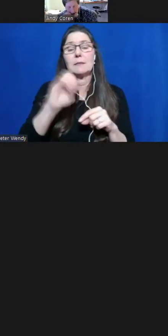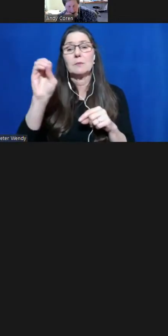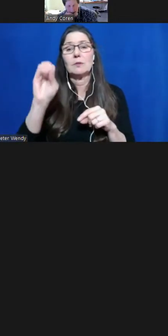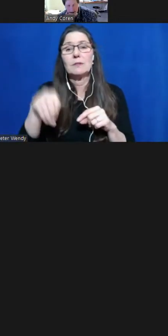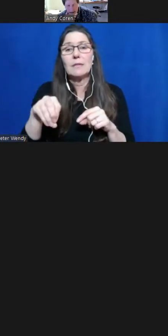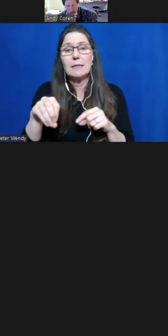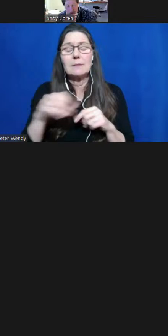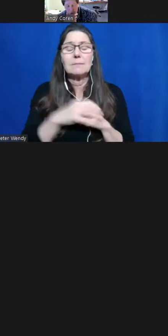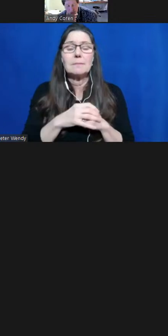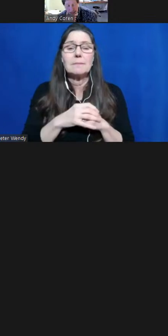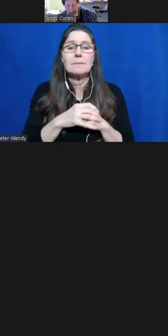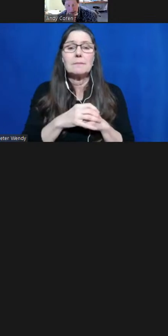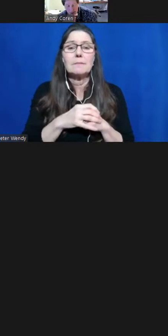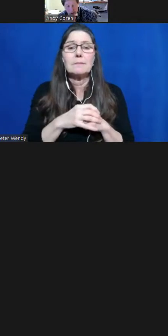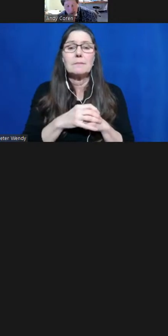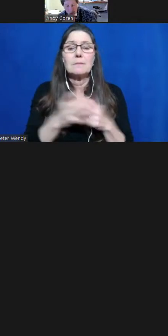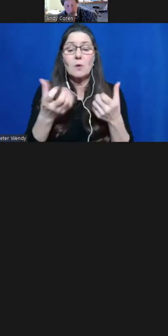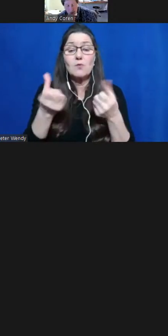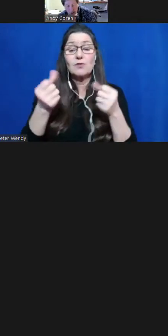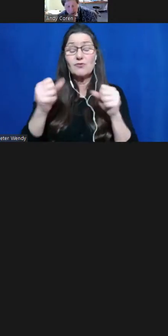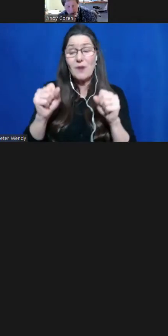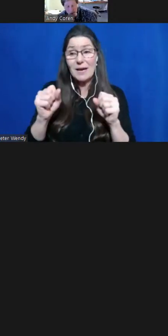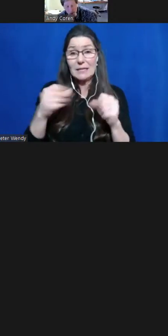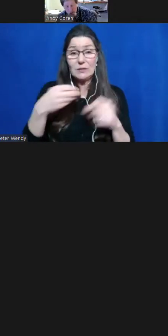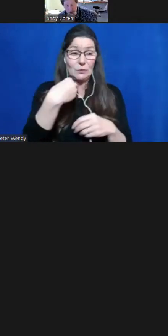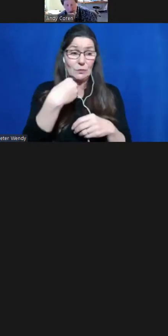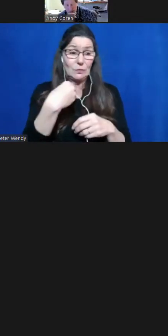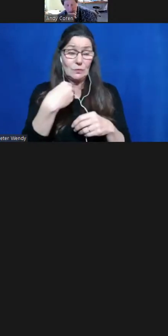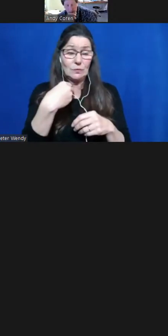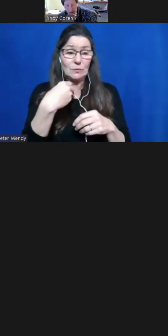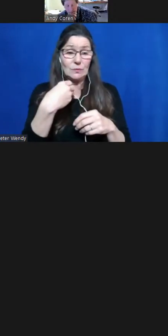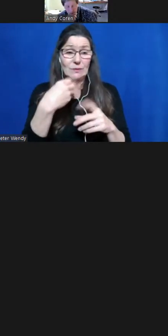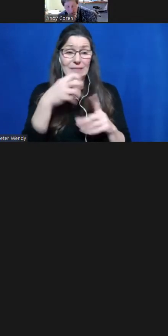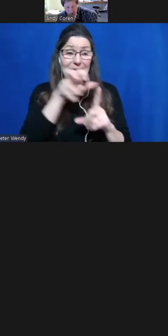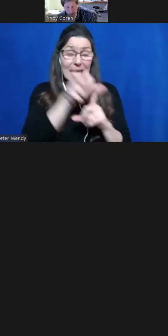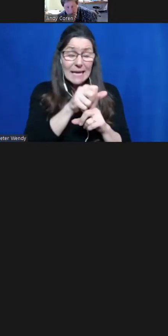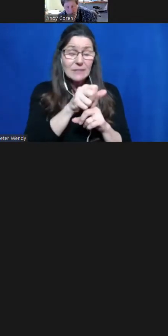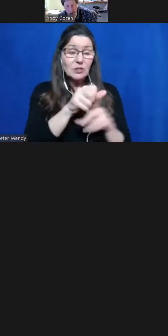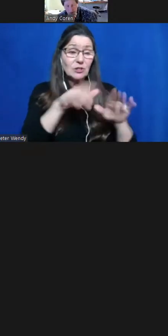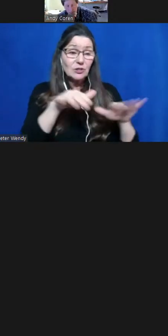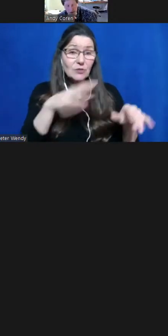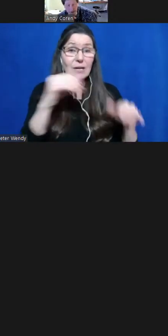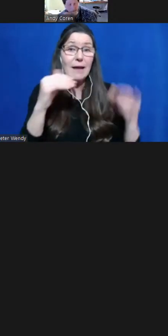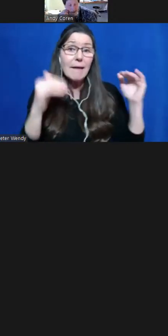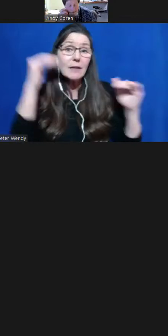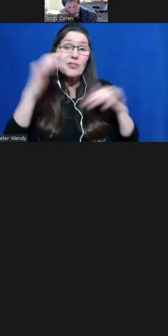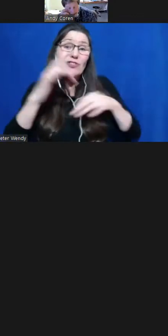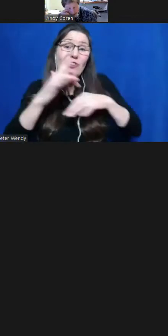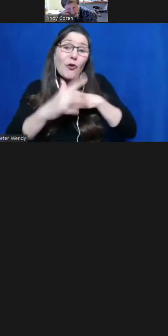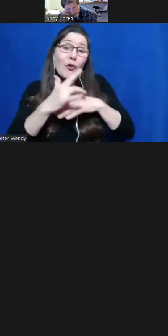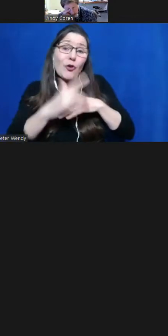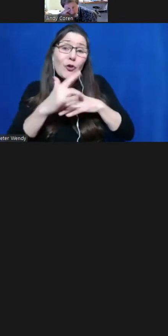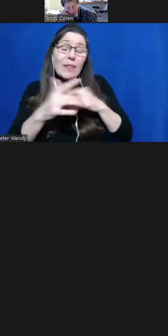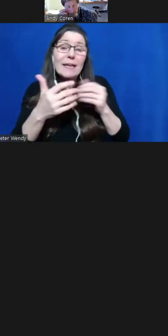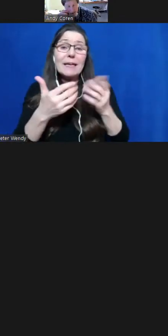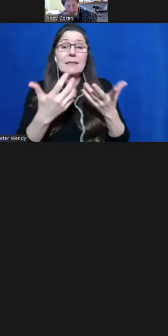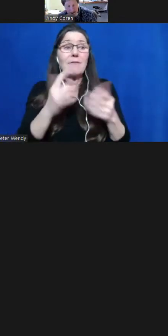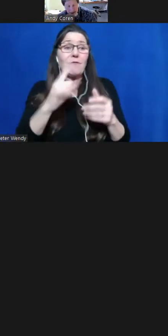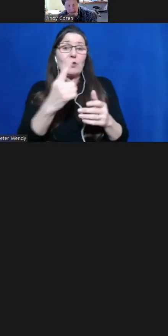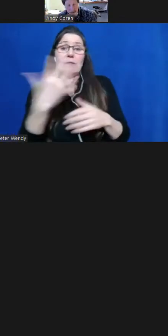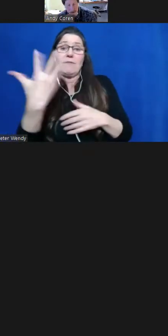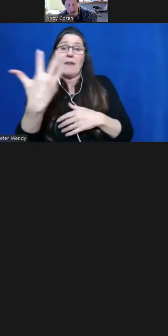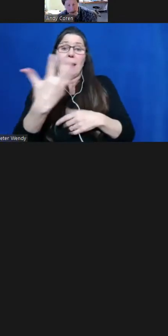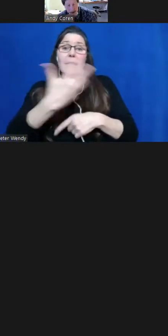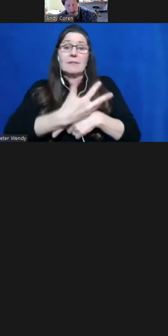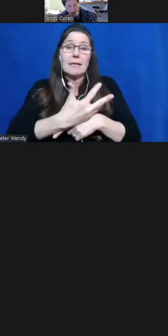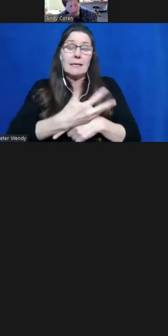get children and adults who are early in the course of their illness within 5 days, or it's not going to be very